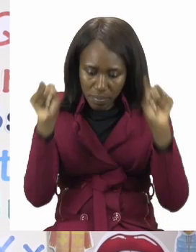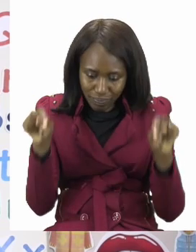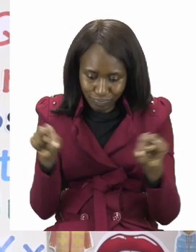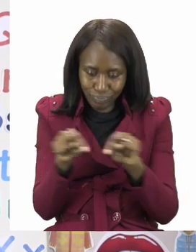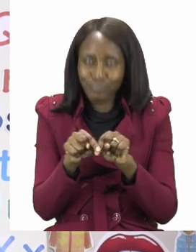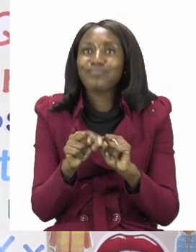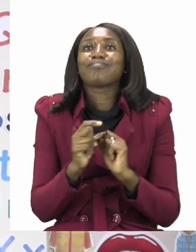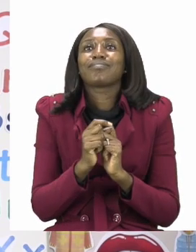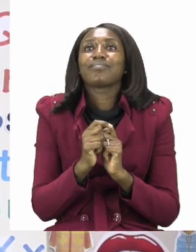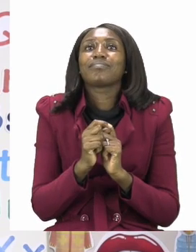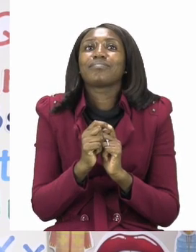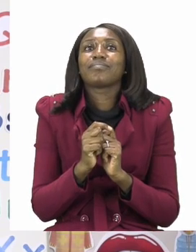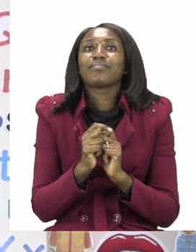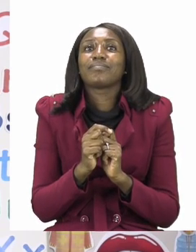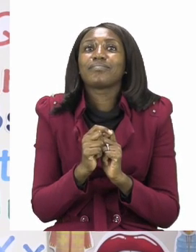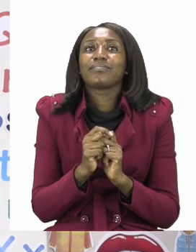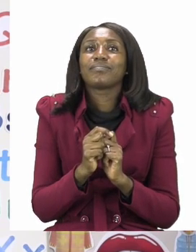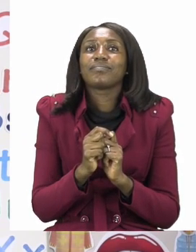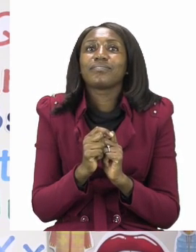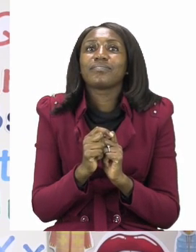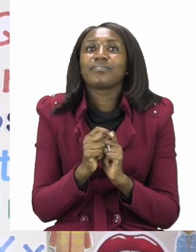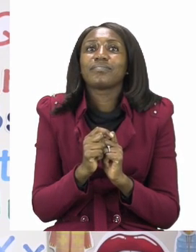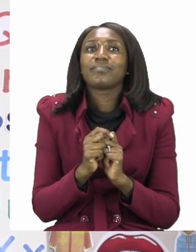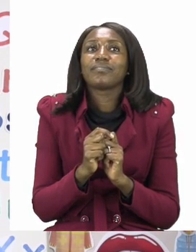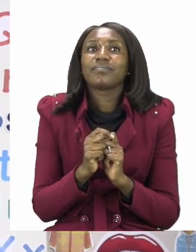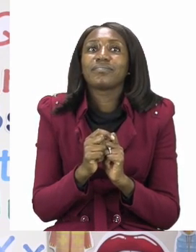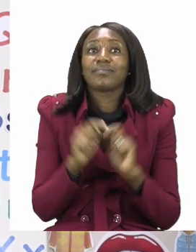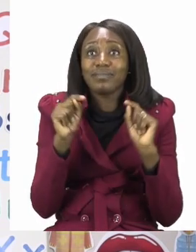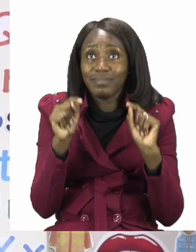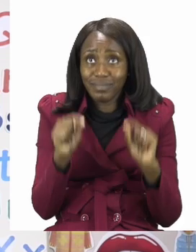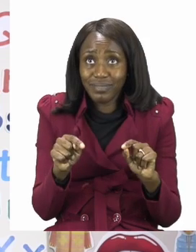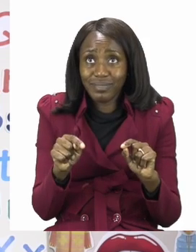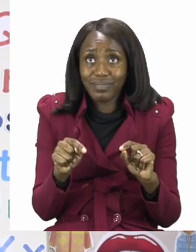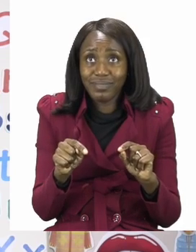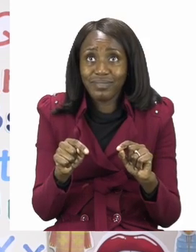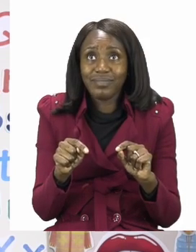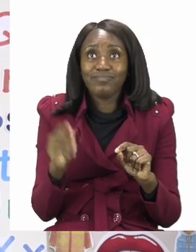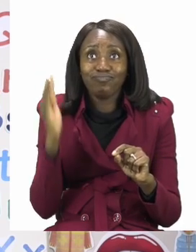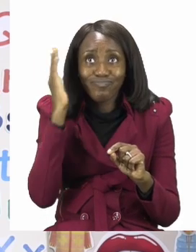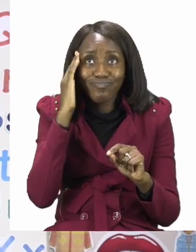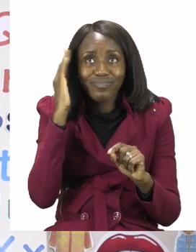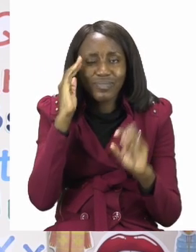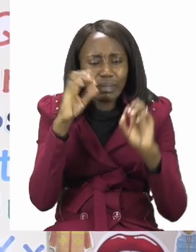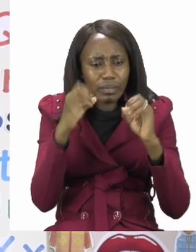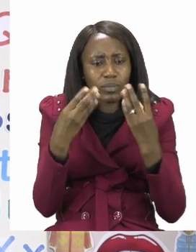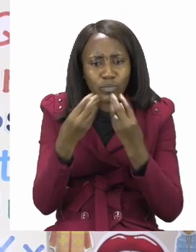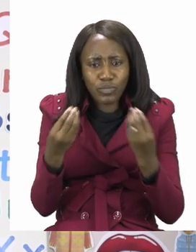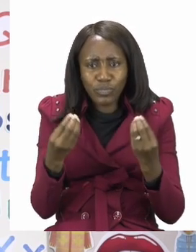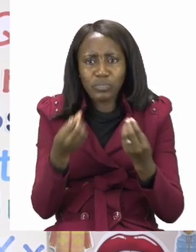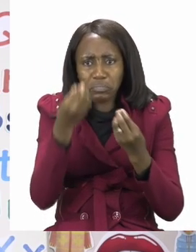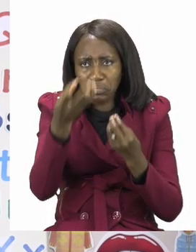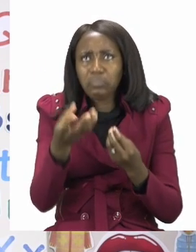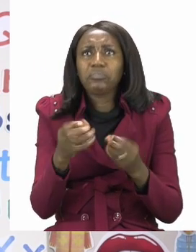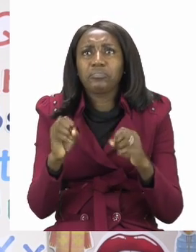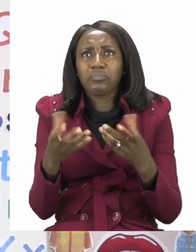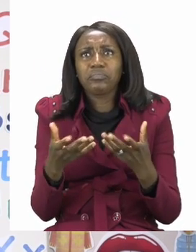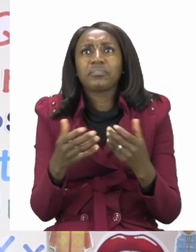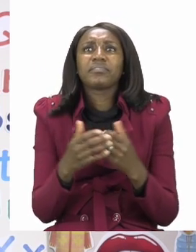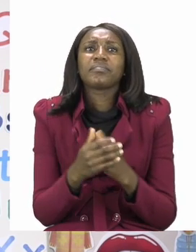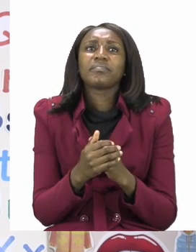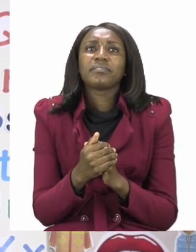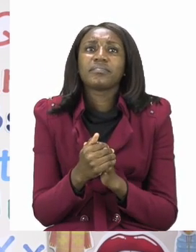ahead and write 4. So now we have more information about the signs. We know